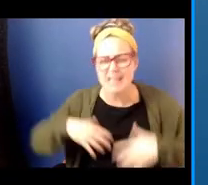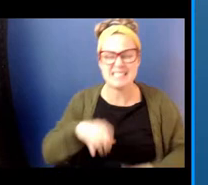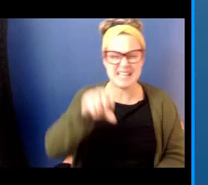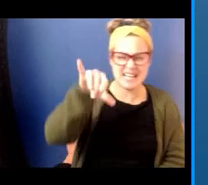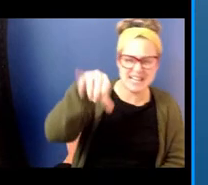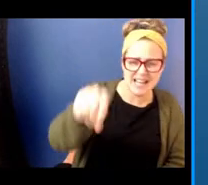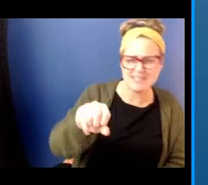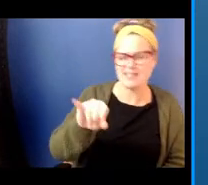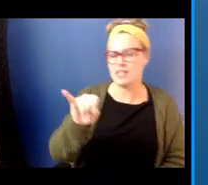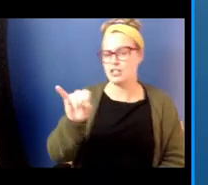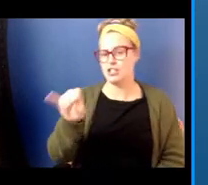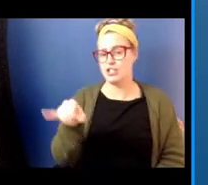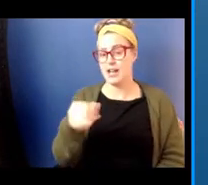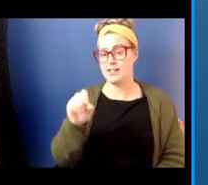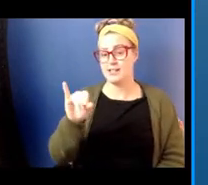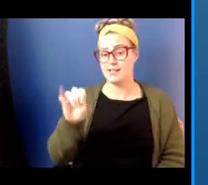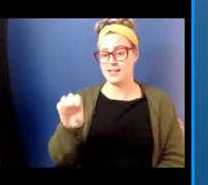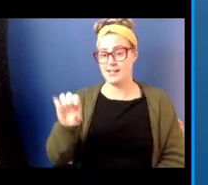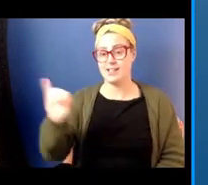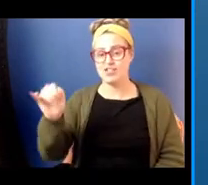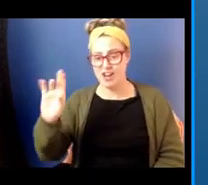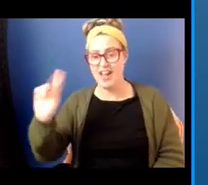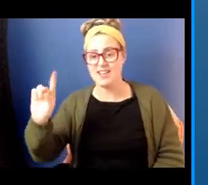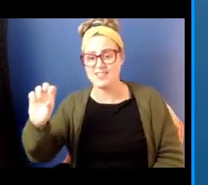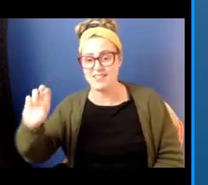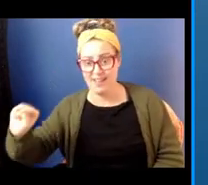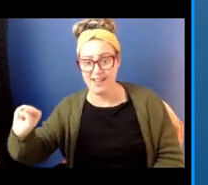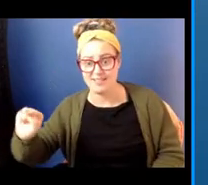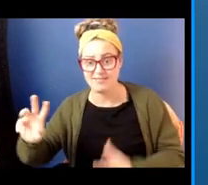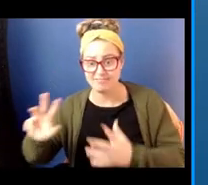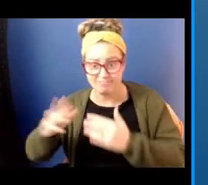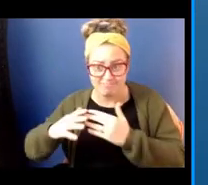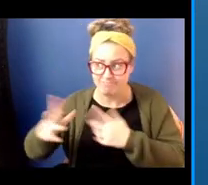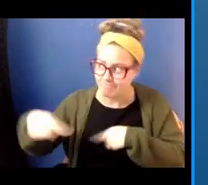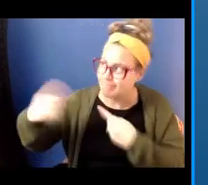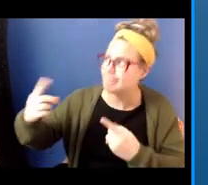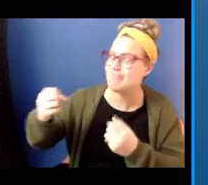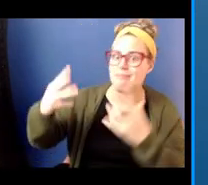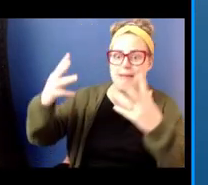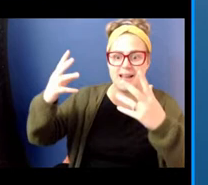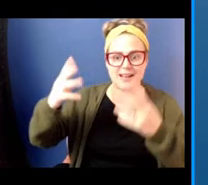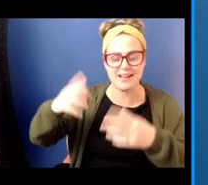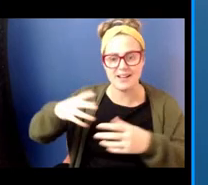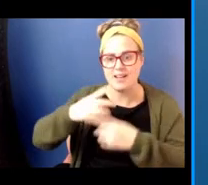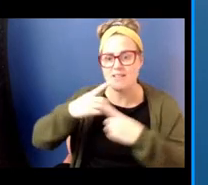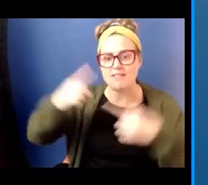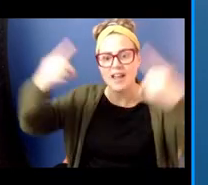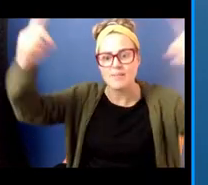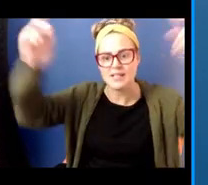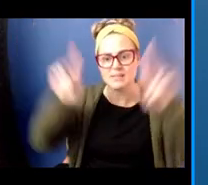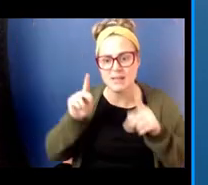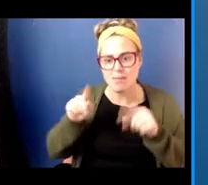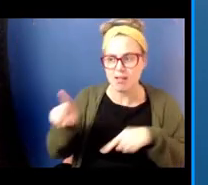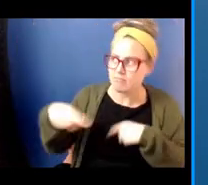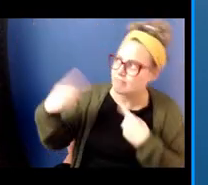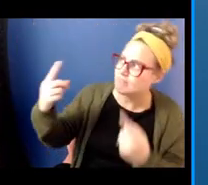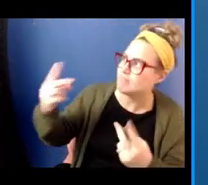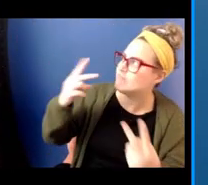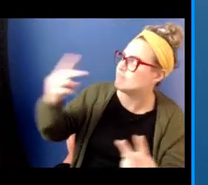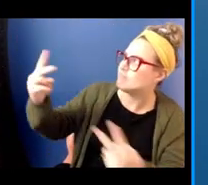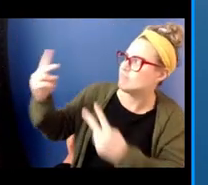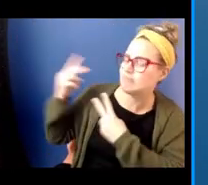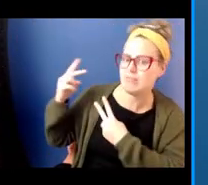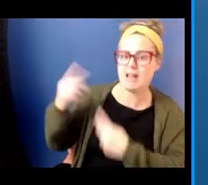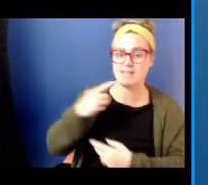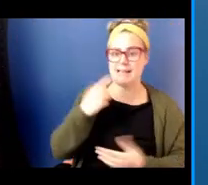of those experiences and I'll go again and I'll go again but I'm so glad when we